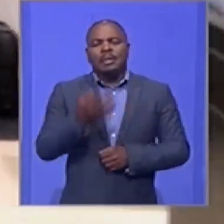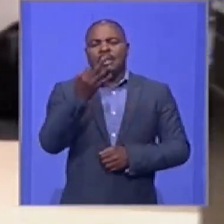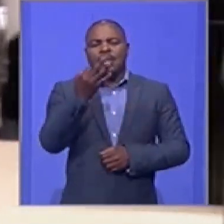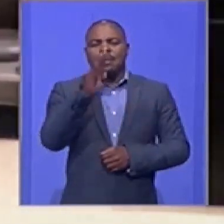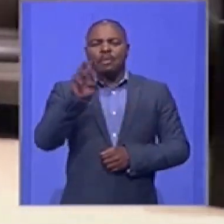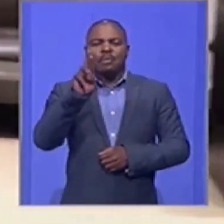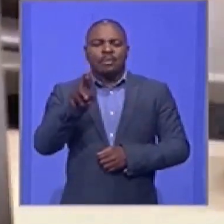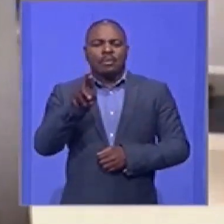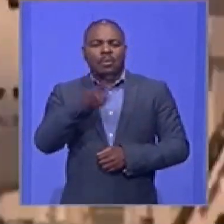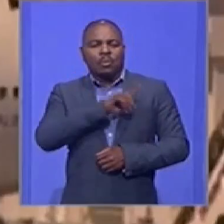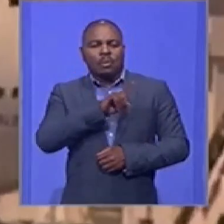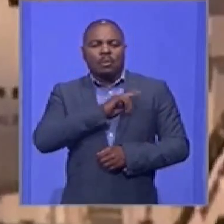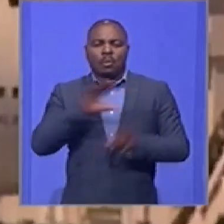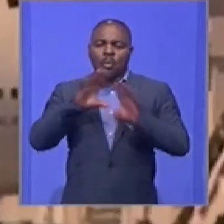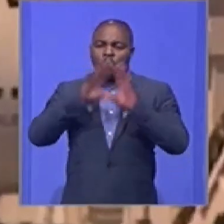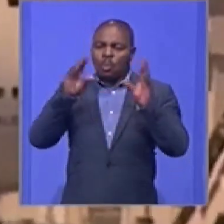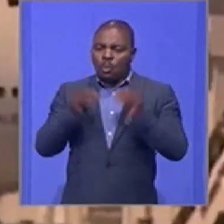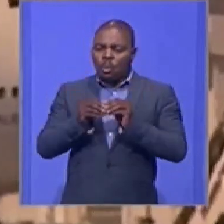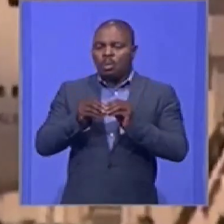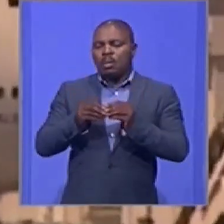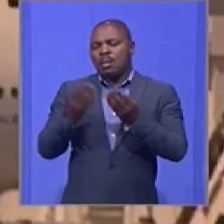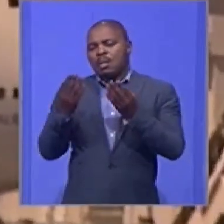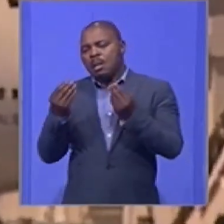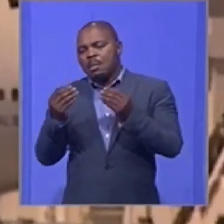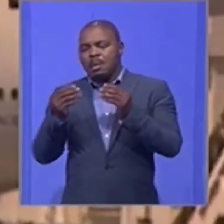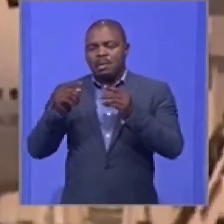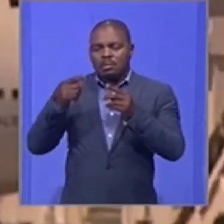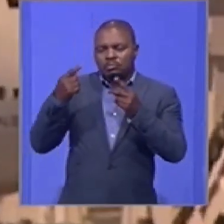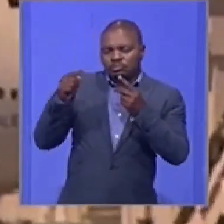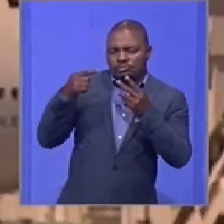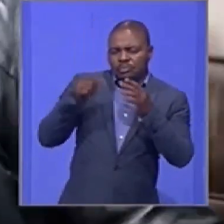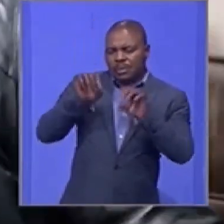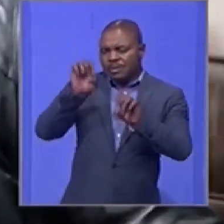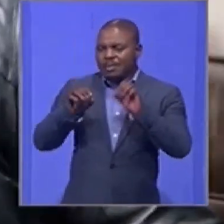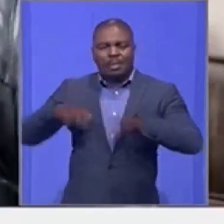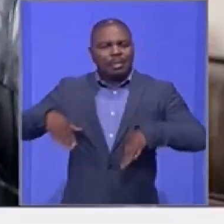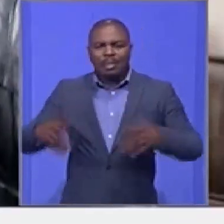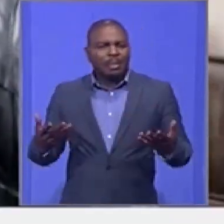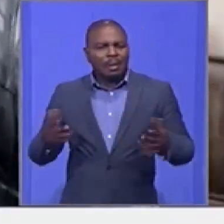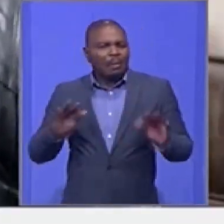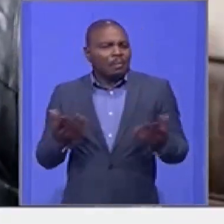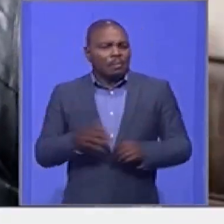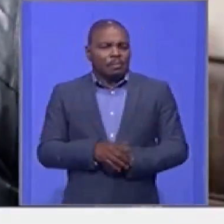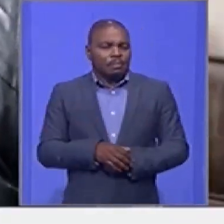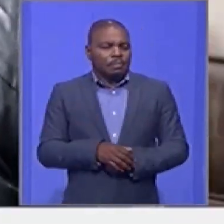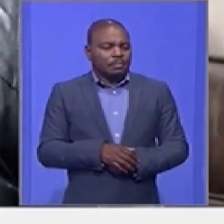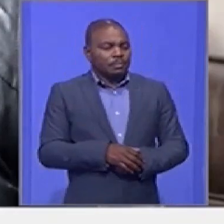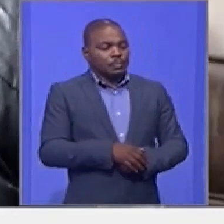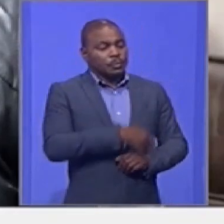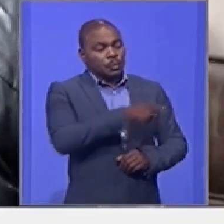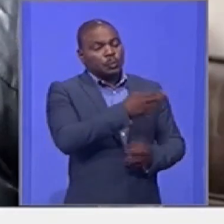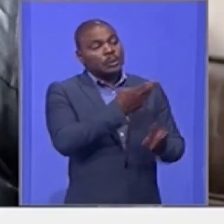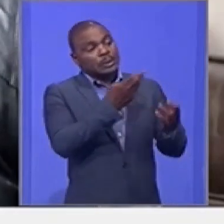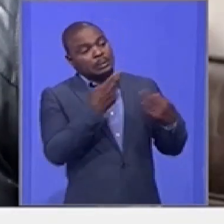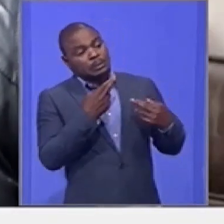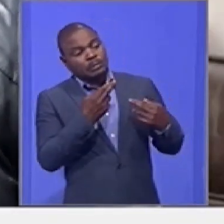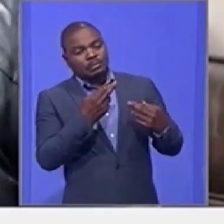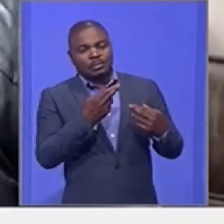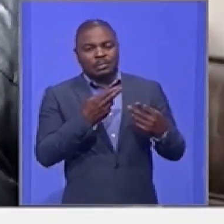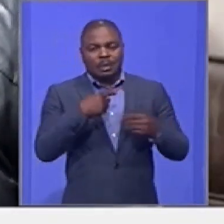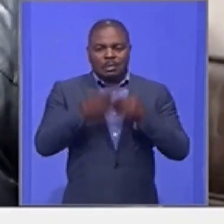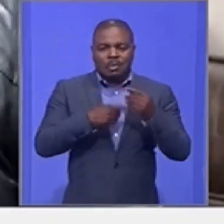fa tsamaiso yotlhe ya dipalopalo isi konesediwe. We are not satisfied with the responses in terms of the amounts.